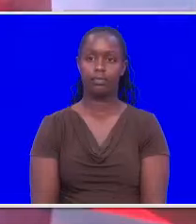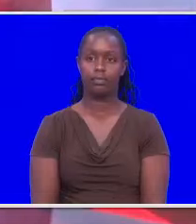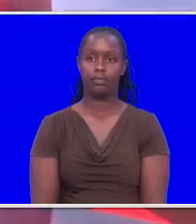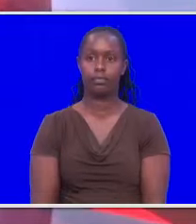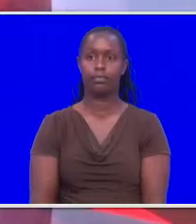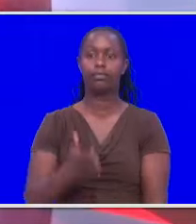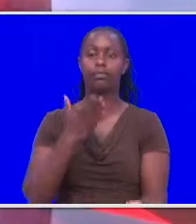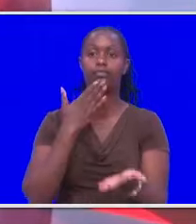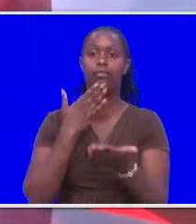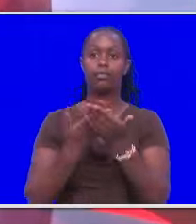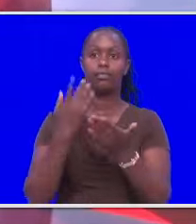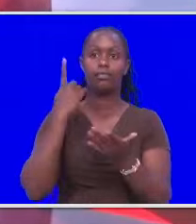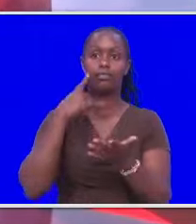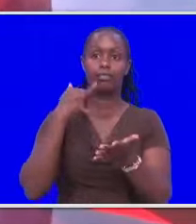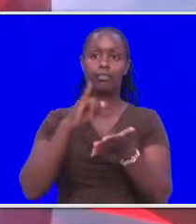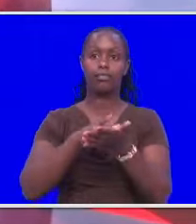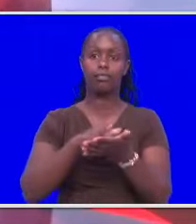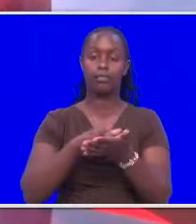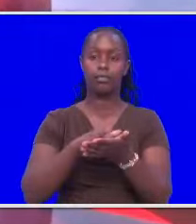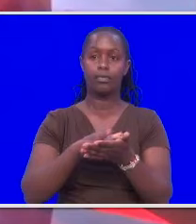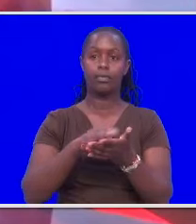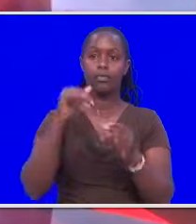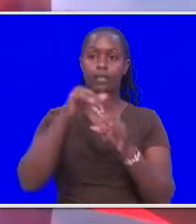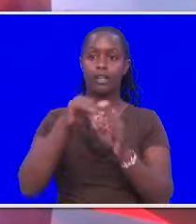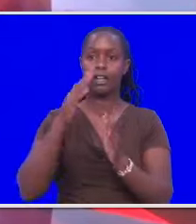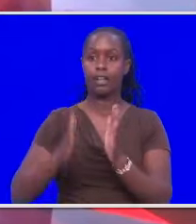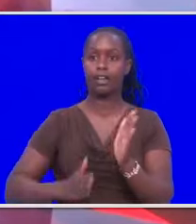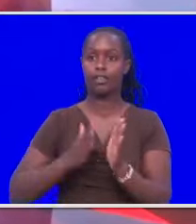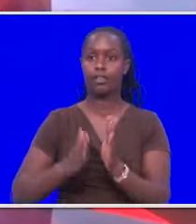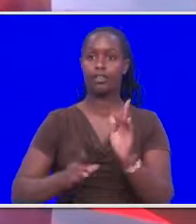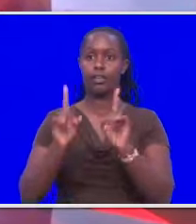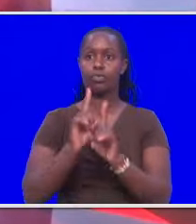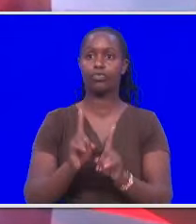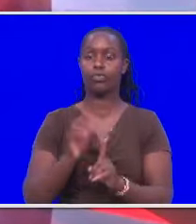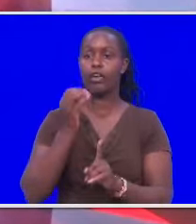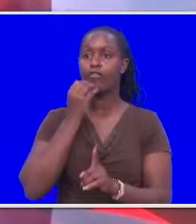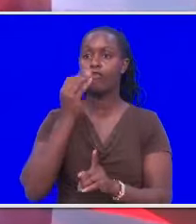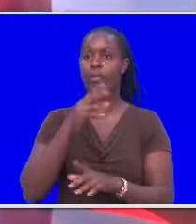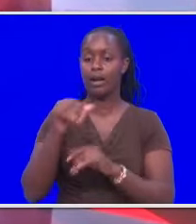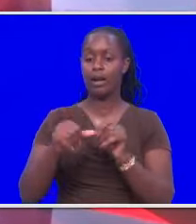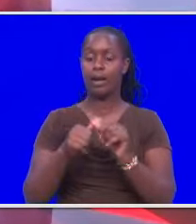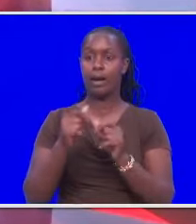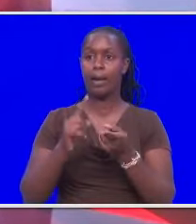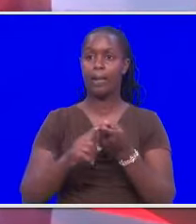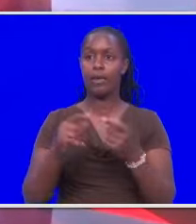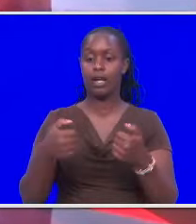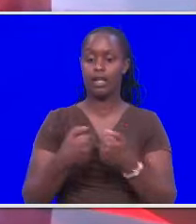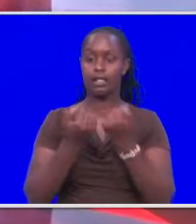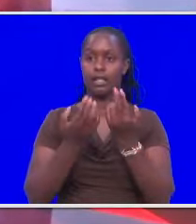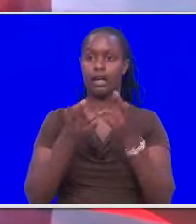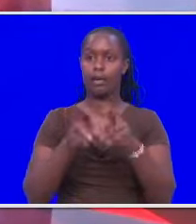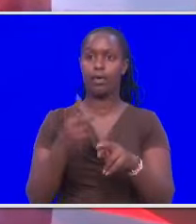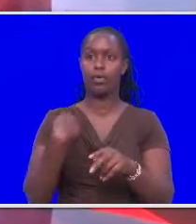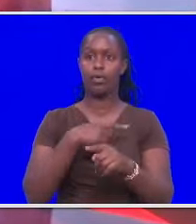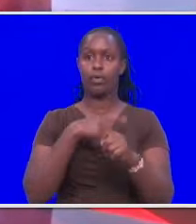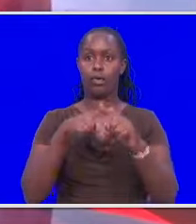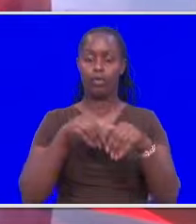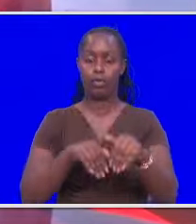And thank you for that, Willie Dennis Njiro, pointman in Naivasha, just updating us on that accident that happened around 7 p.m. We'll be following up on that